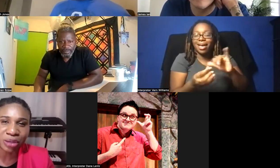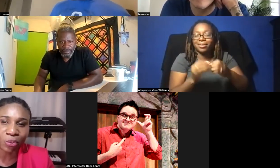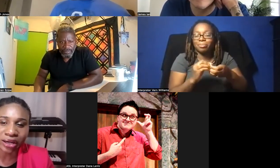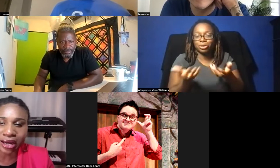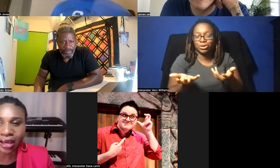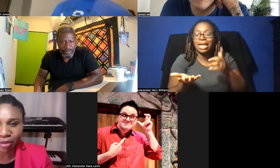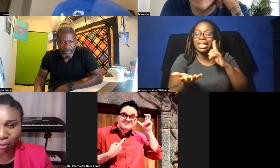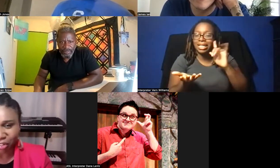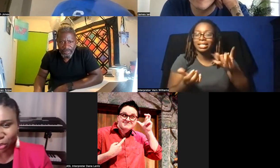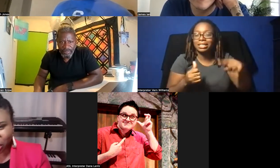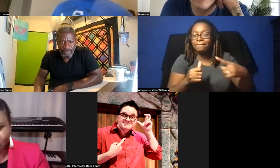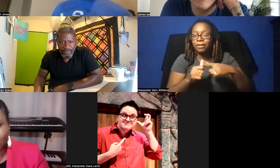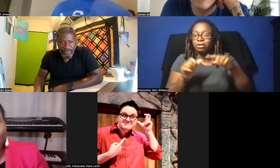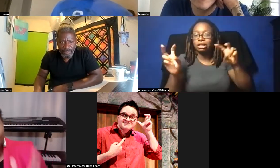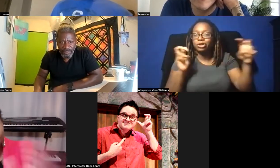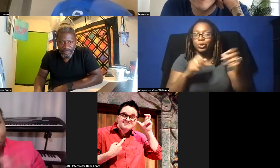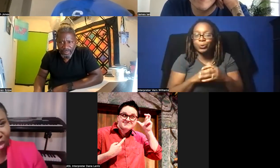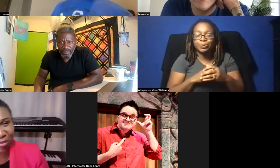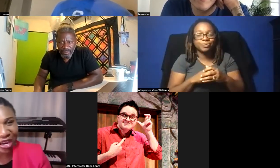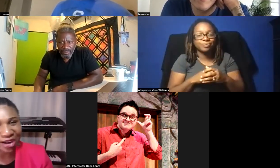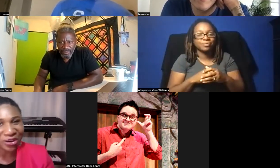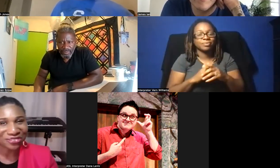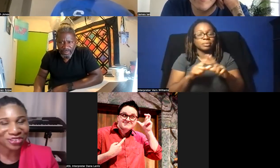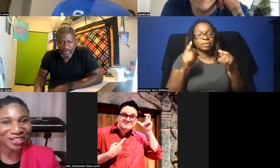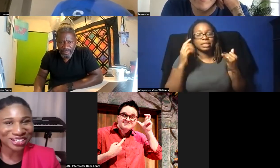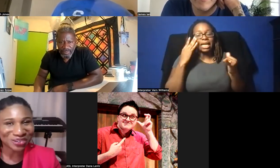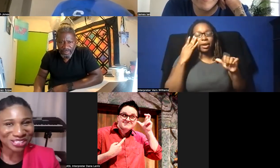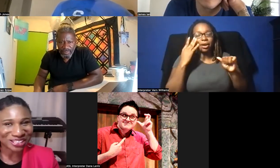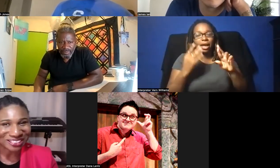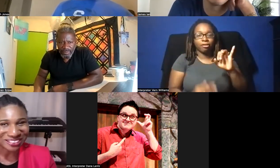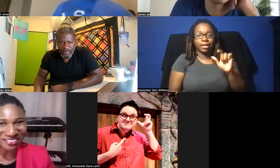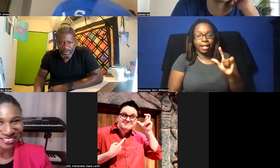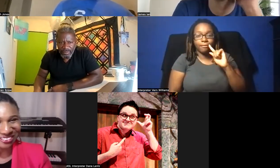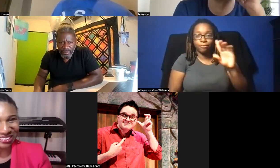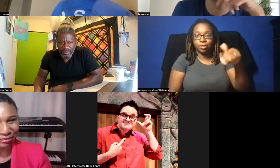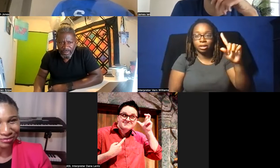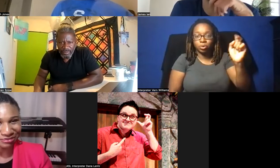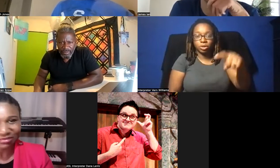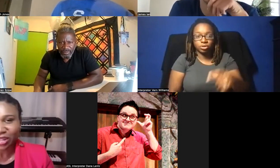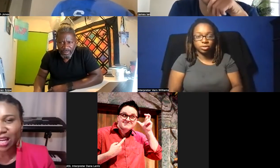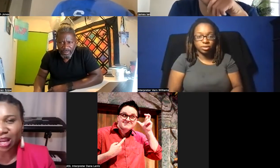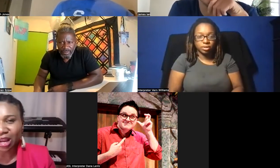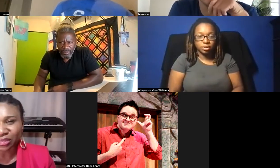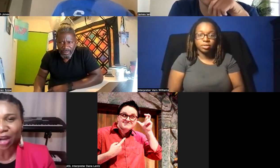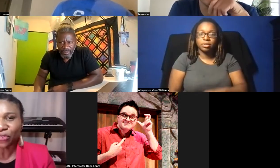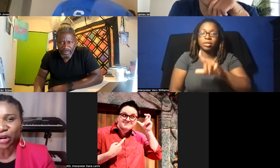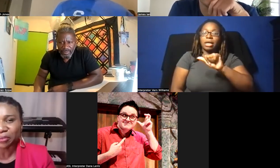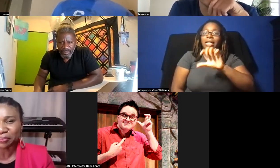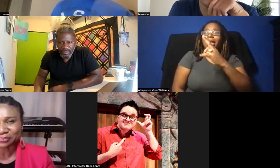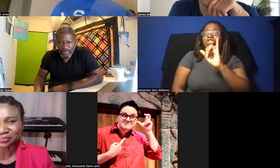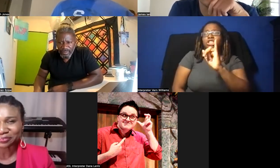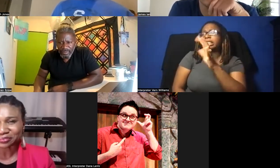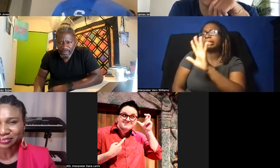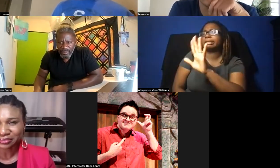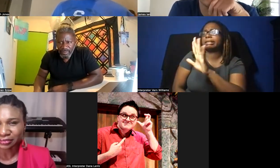issue number one. But I do want to toss it back to Arielle if you got your next question. Lachi, actually, I'm so sorry. Oh yeah, go for it.